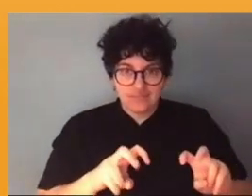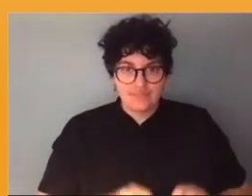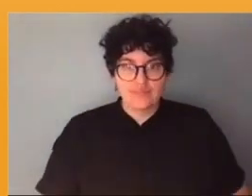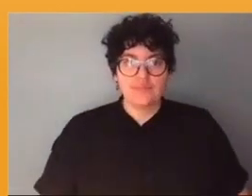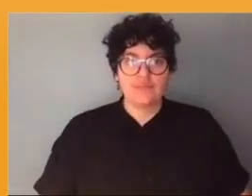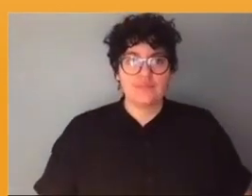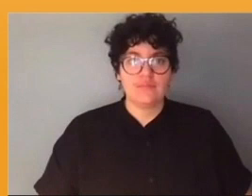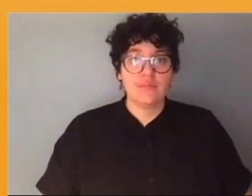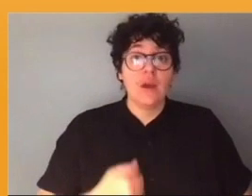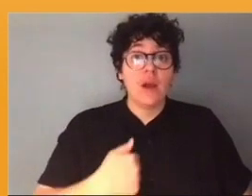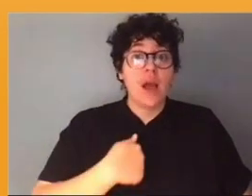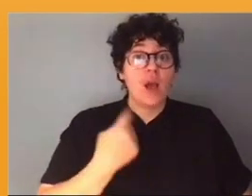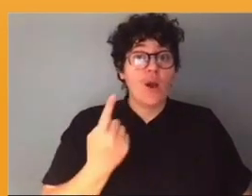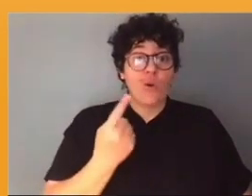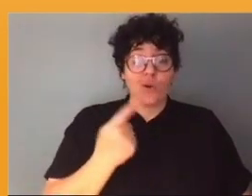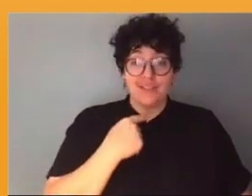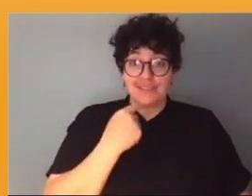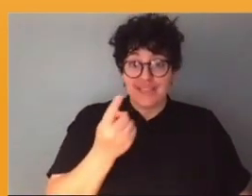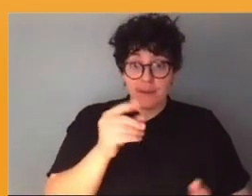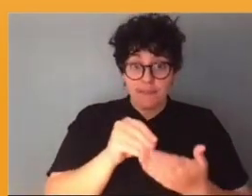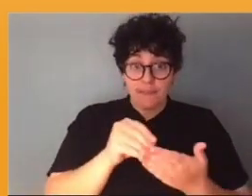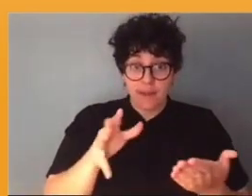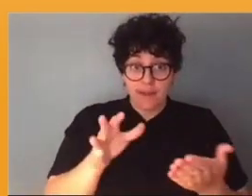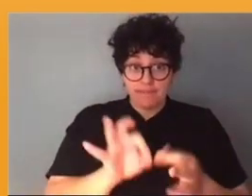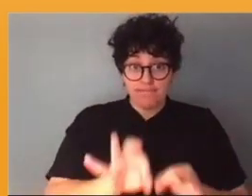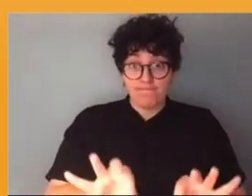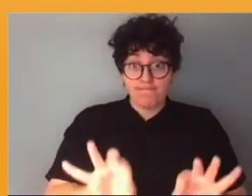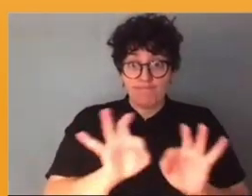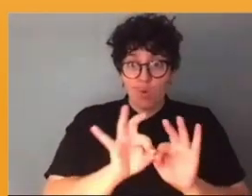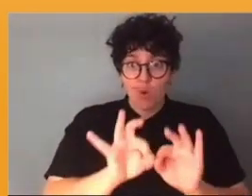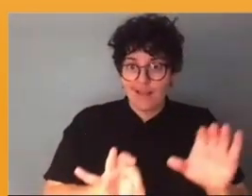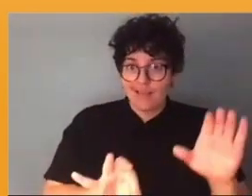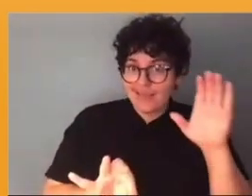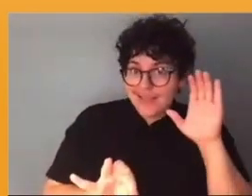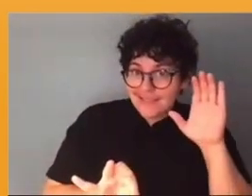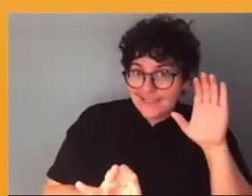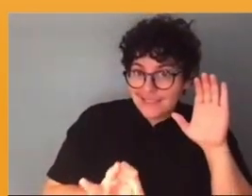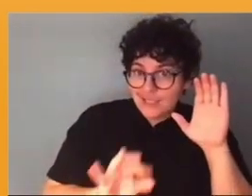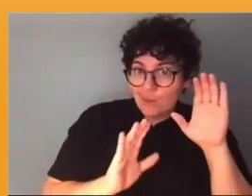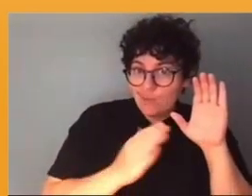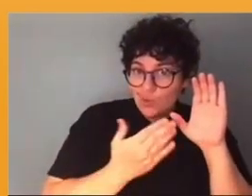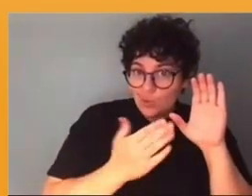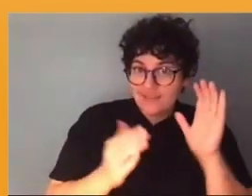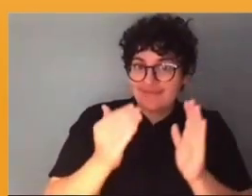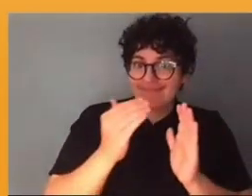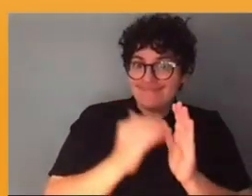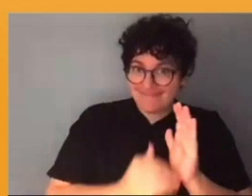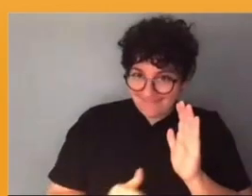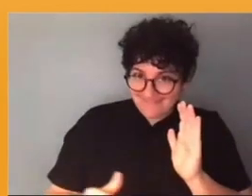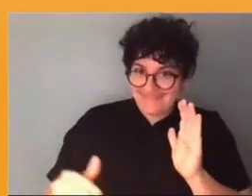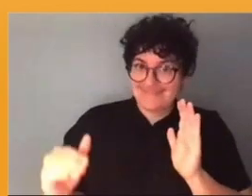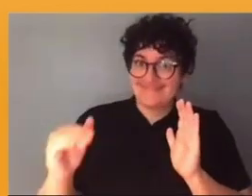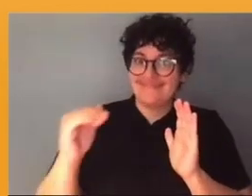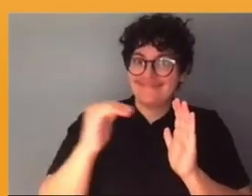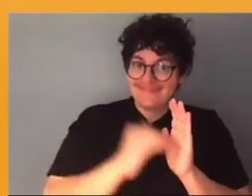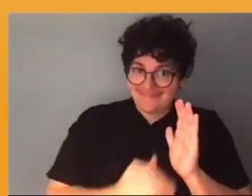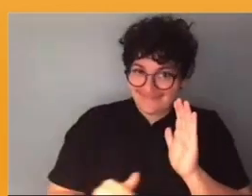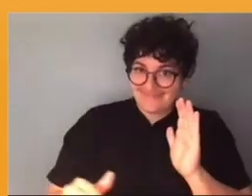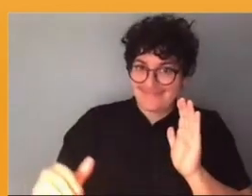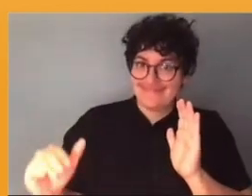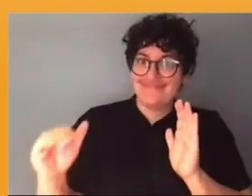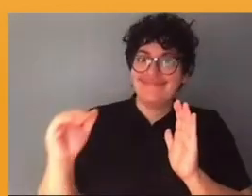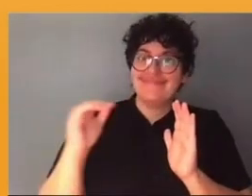my students is listen to the music over and over and